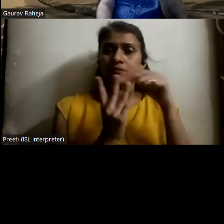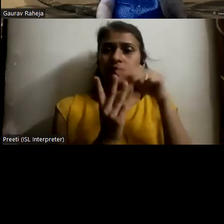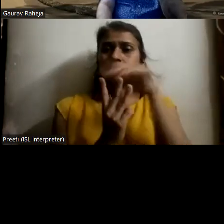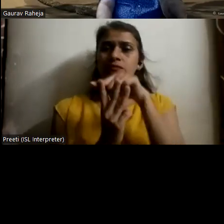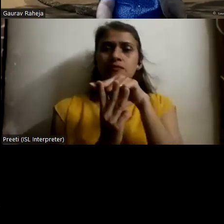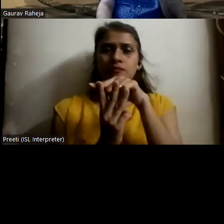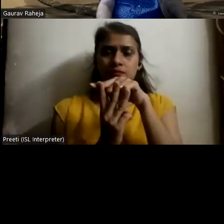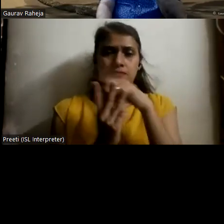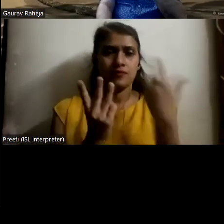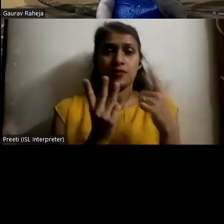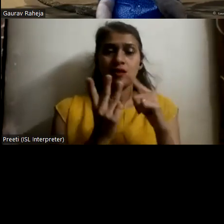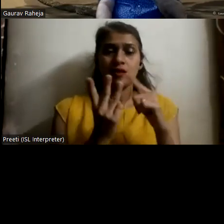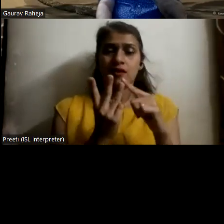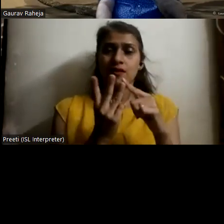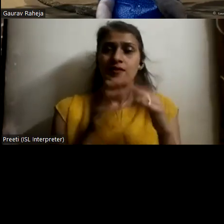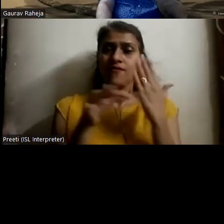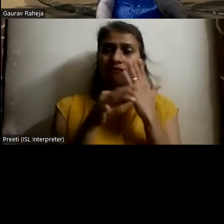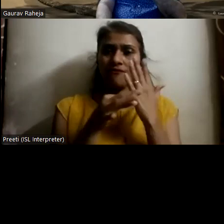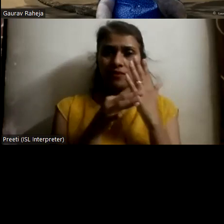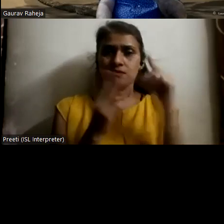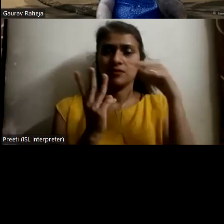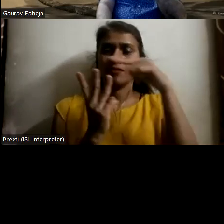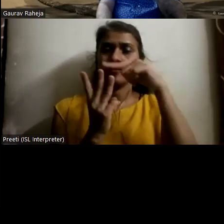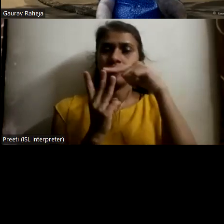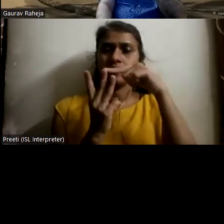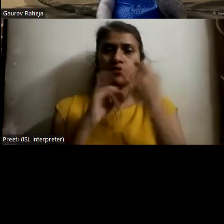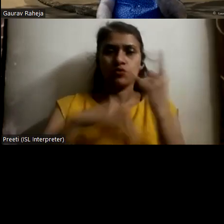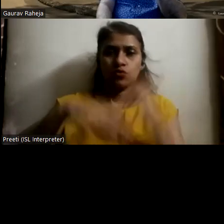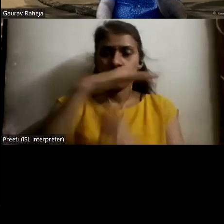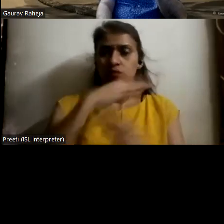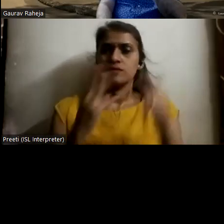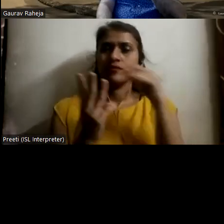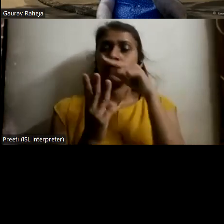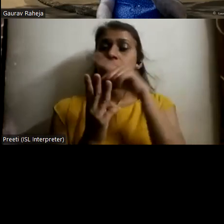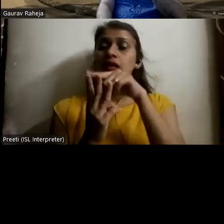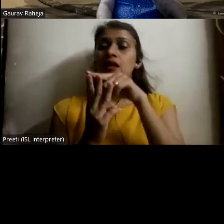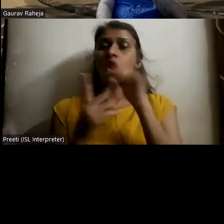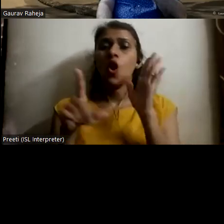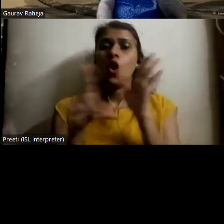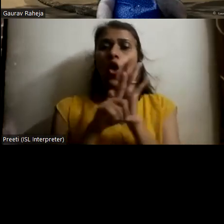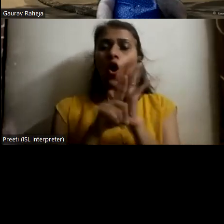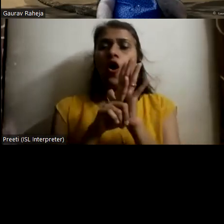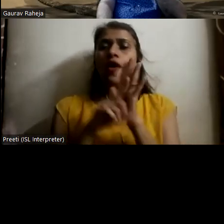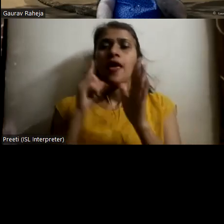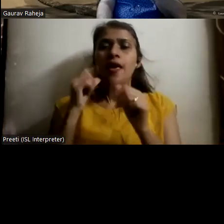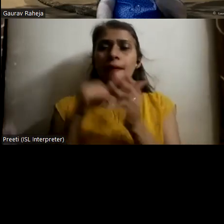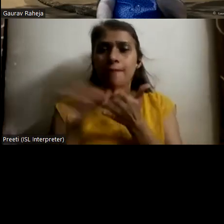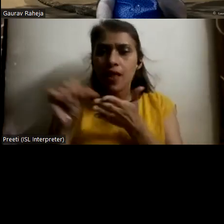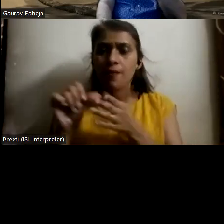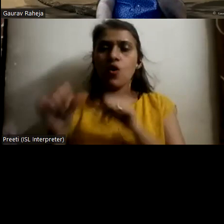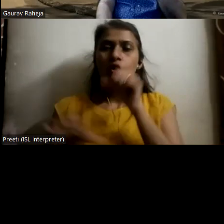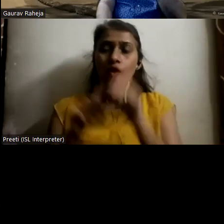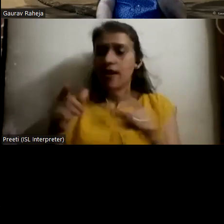the society and the culture. The institution is the laws that operate behind it. For example, the traffic